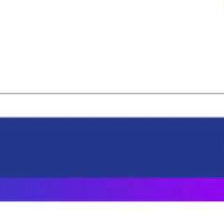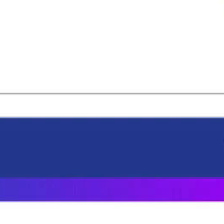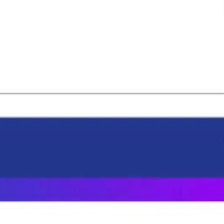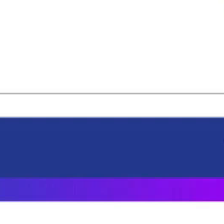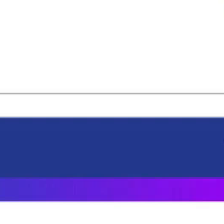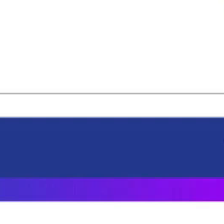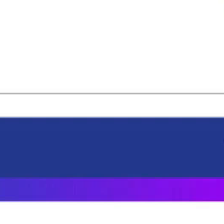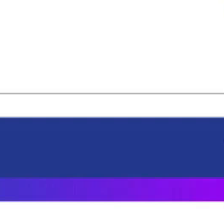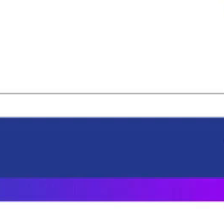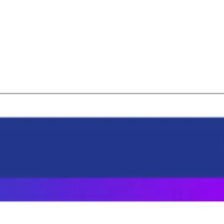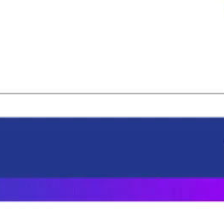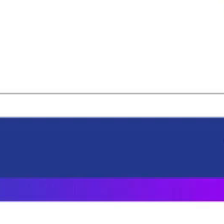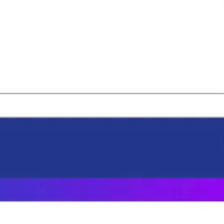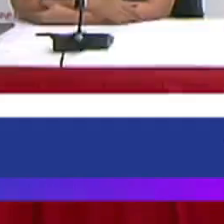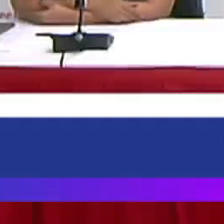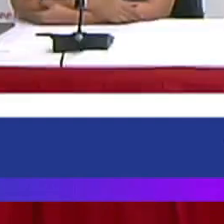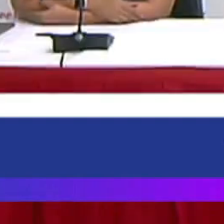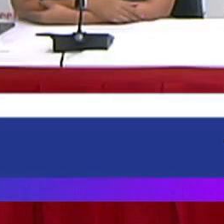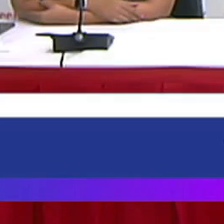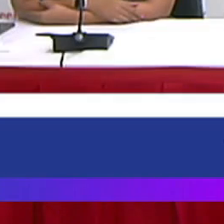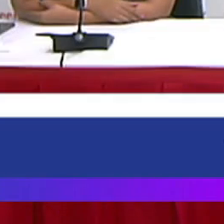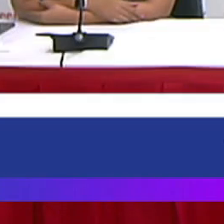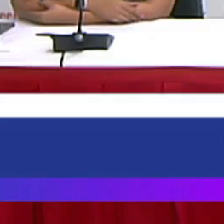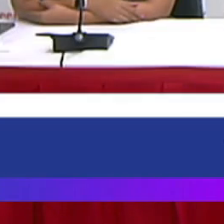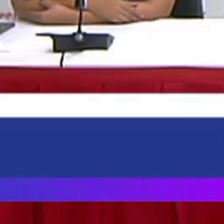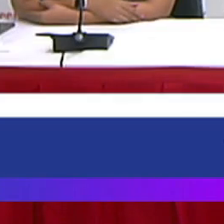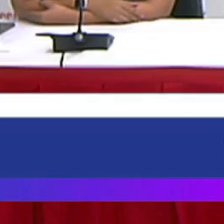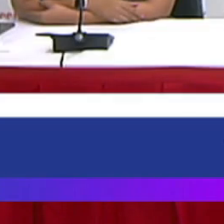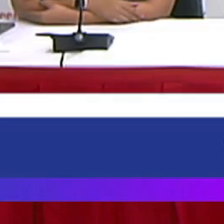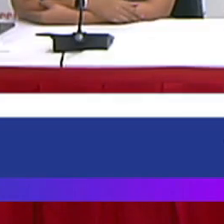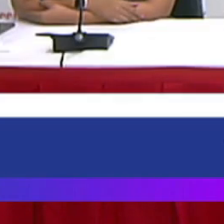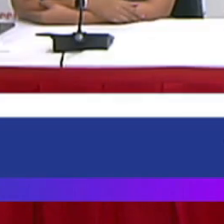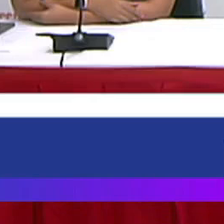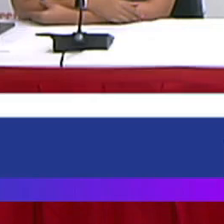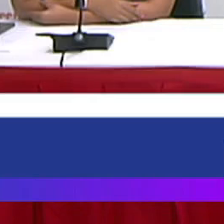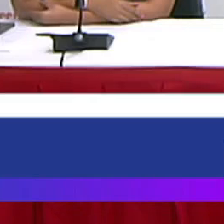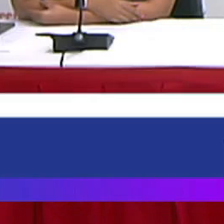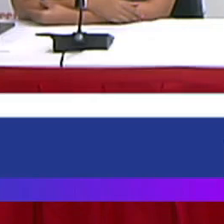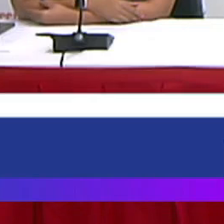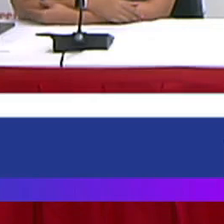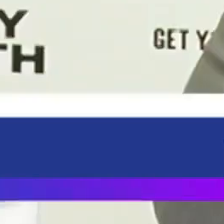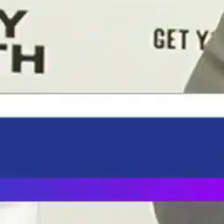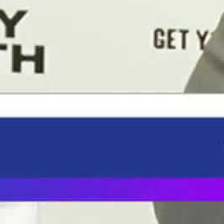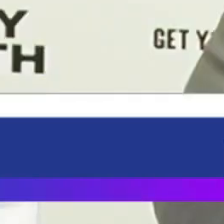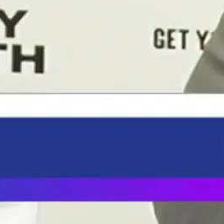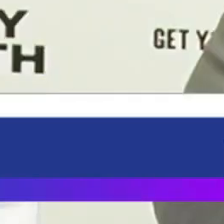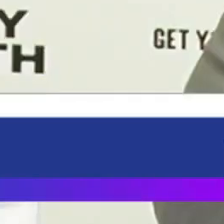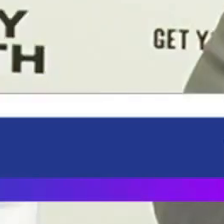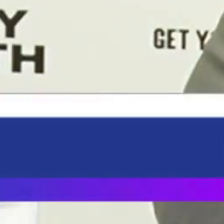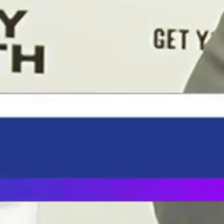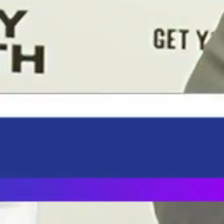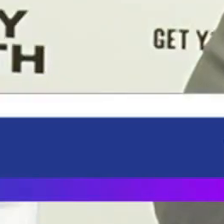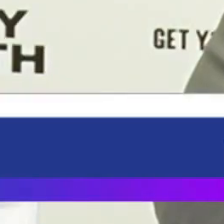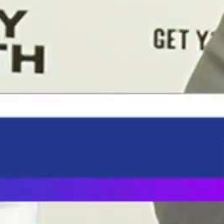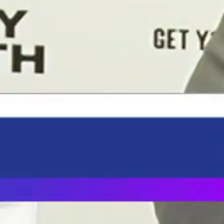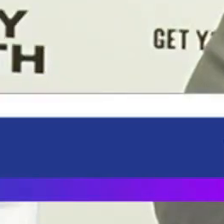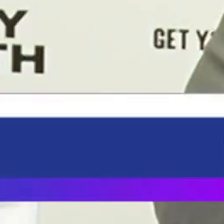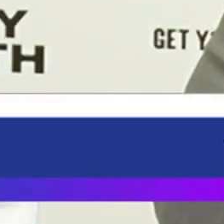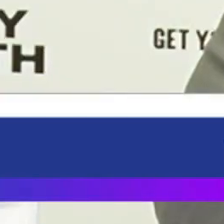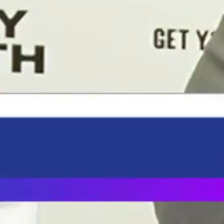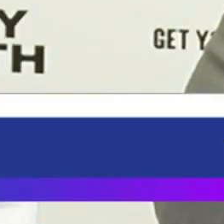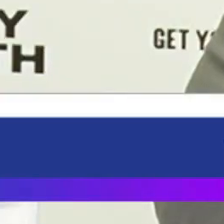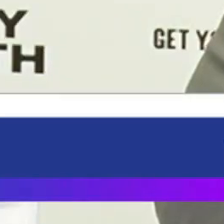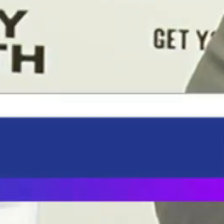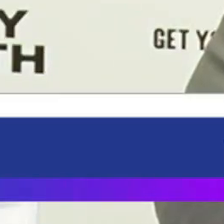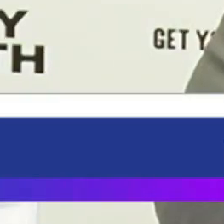Okay, thanks for the questions. We'll start with the second one first. Because the level of social displacement isn't one of the